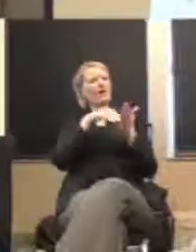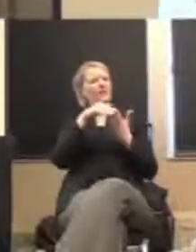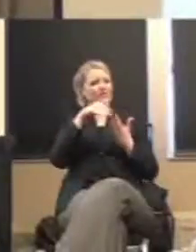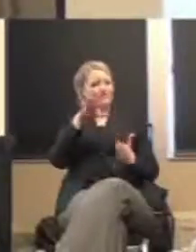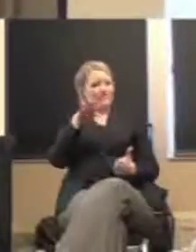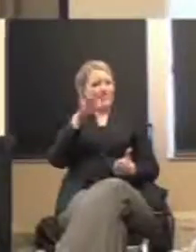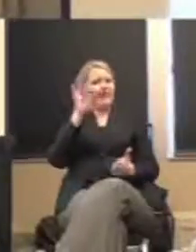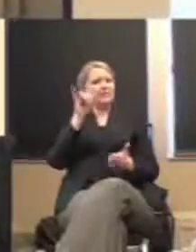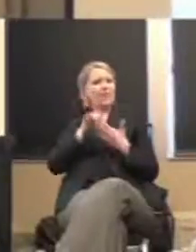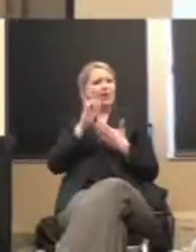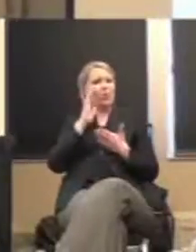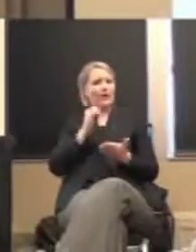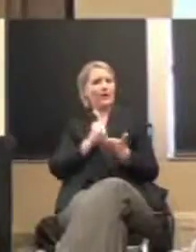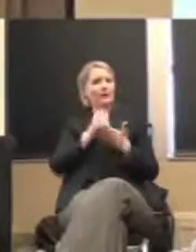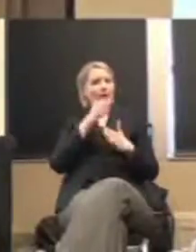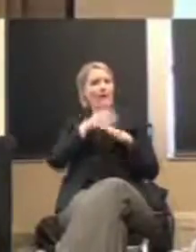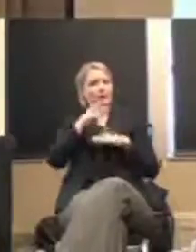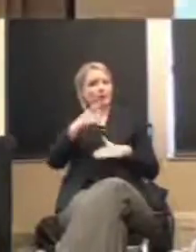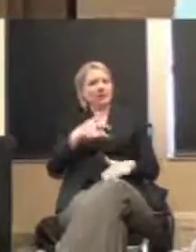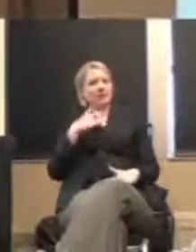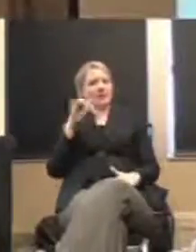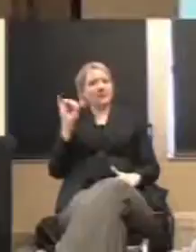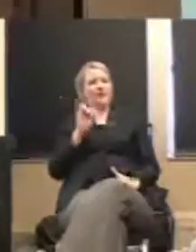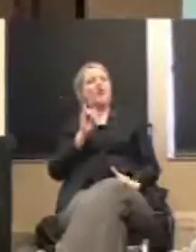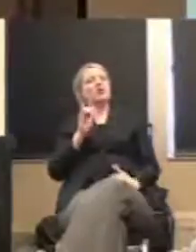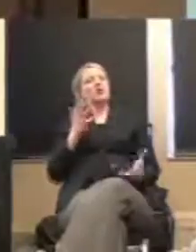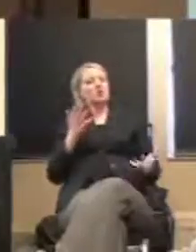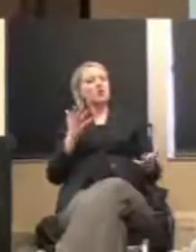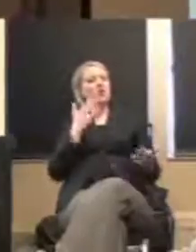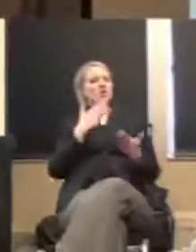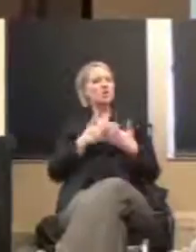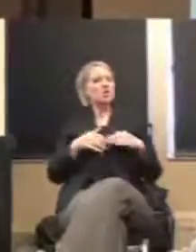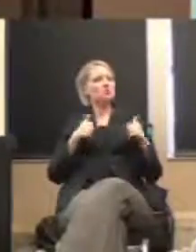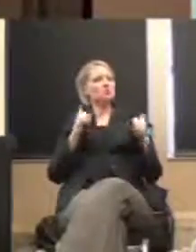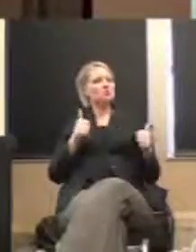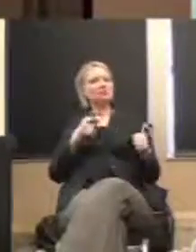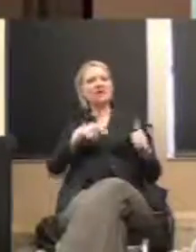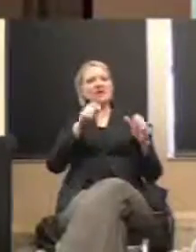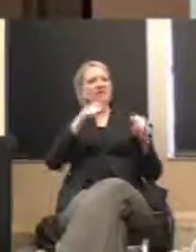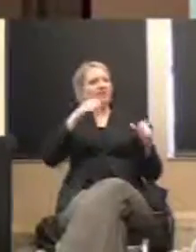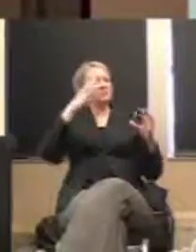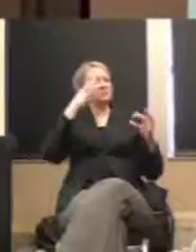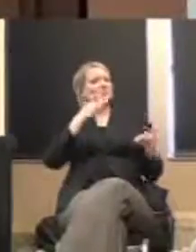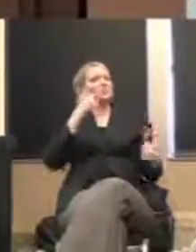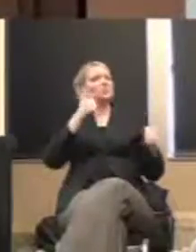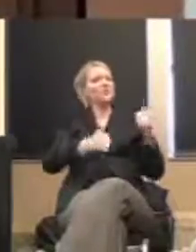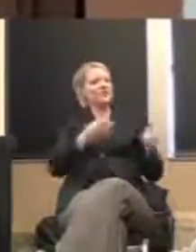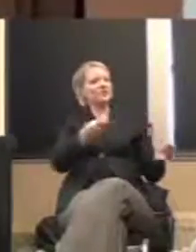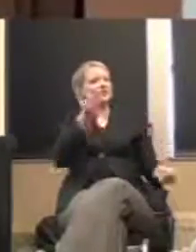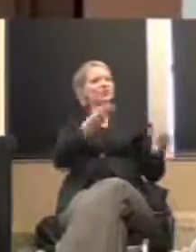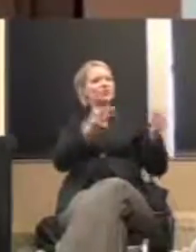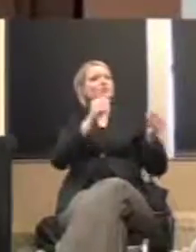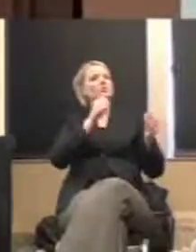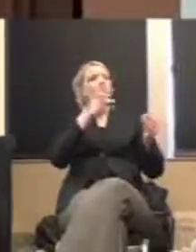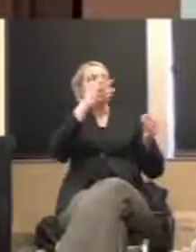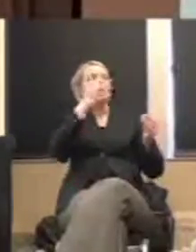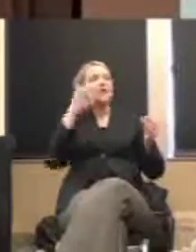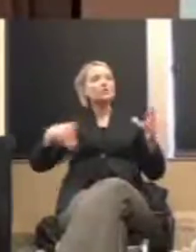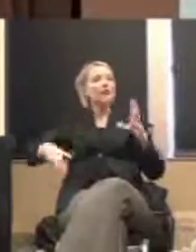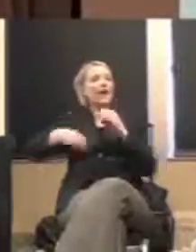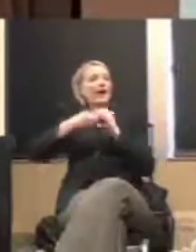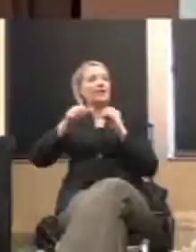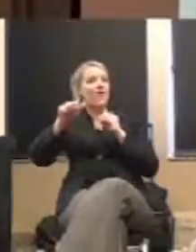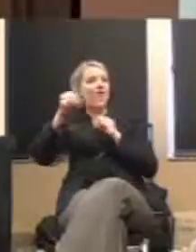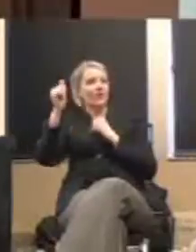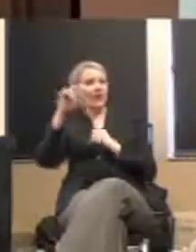even after you feel like they're doing pretty good with discrimination, is don't forget to add items back onto your